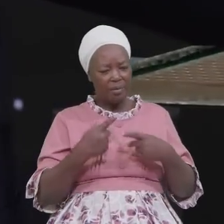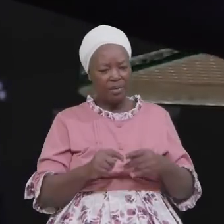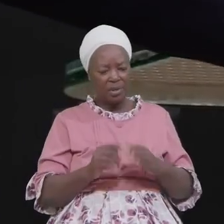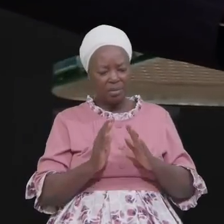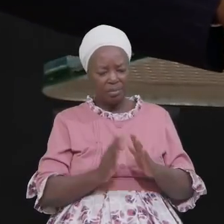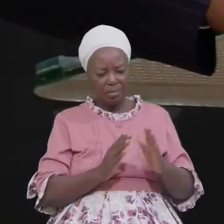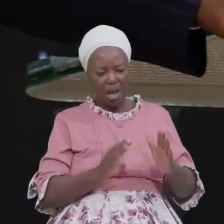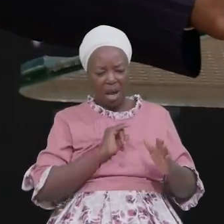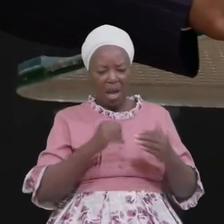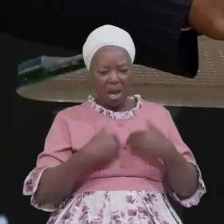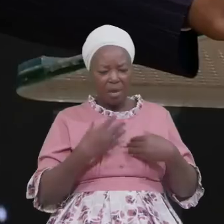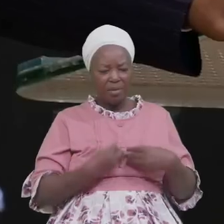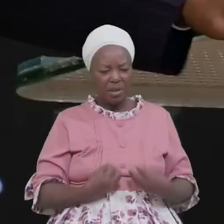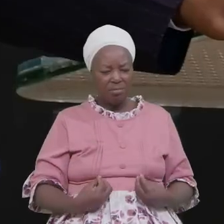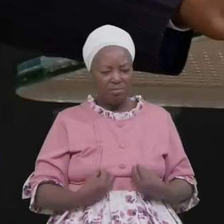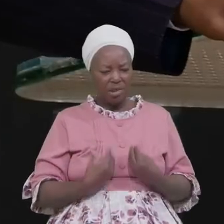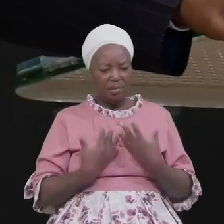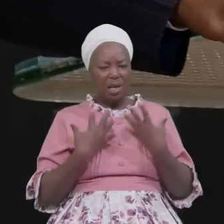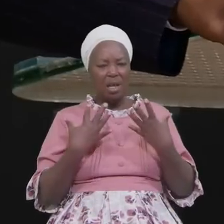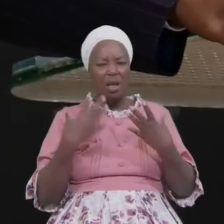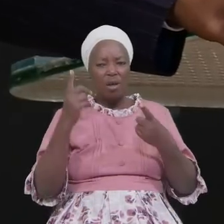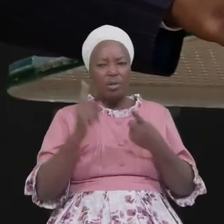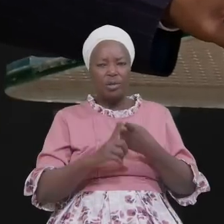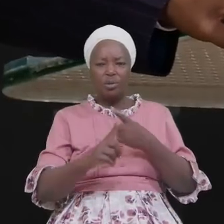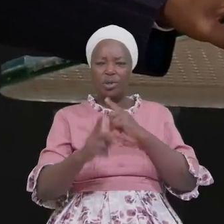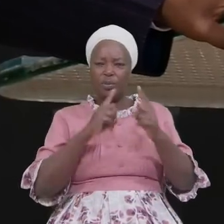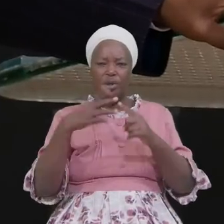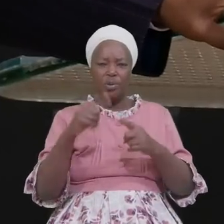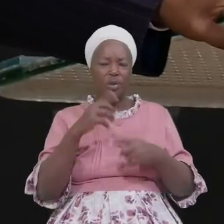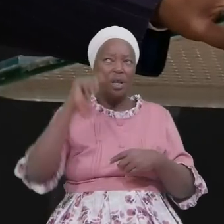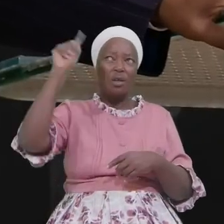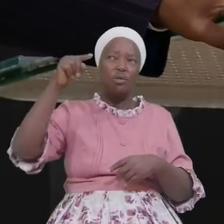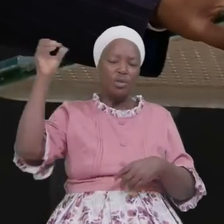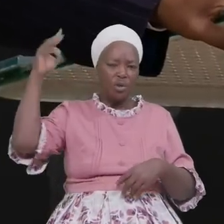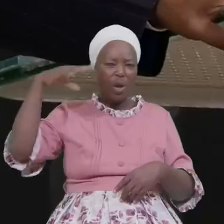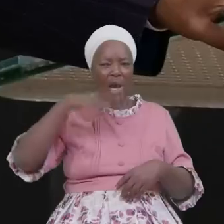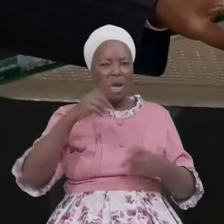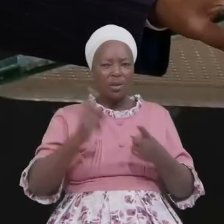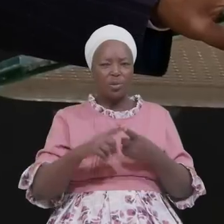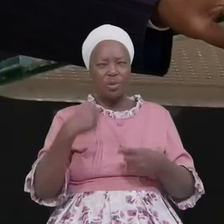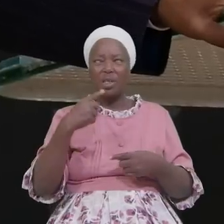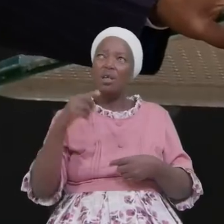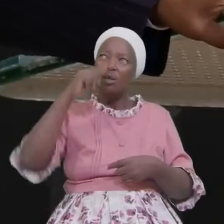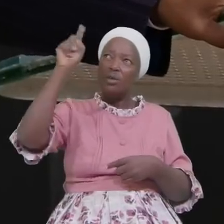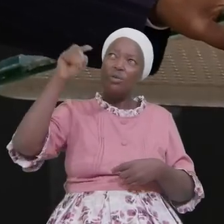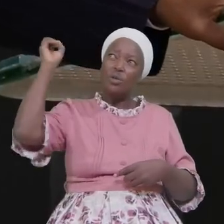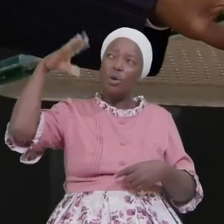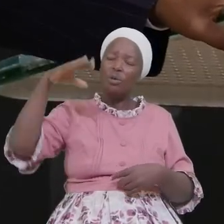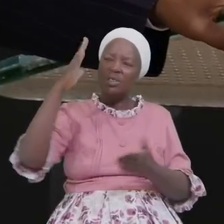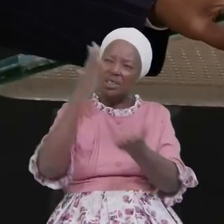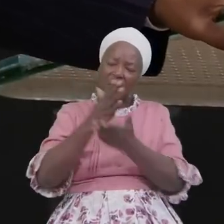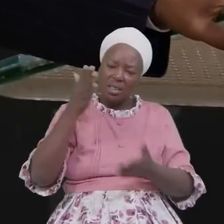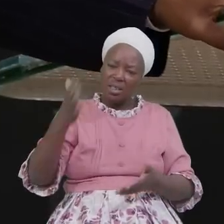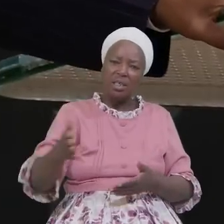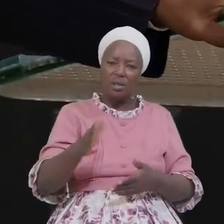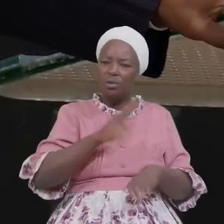have the inspiration to speak to the sun and to say, sun, stand there,